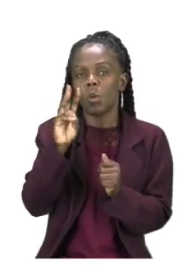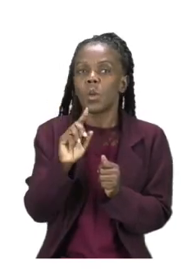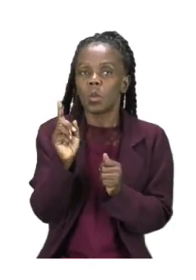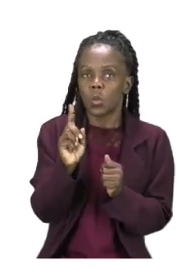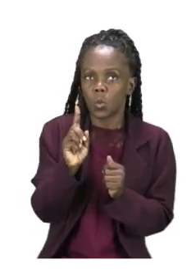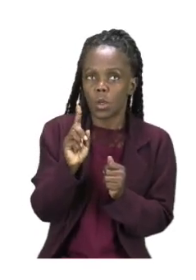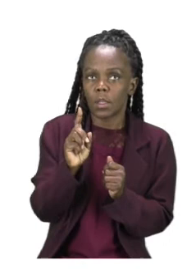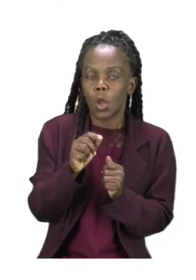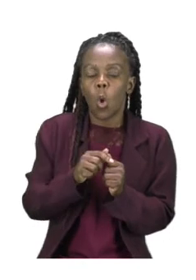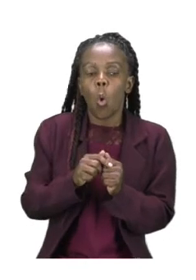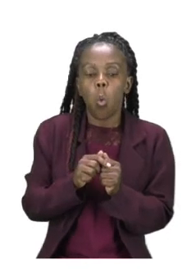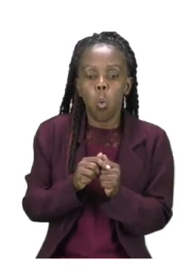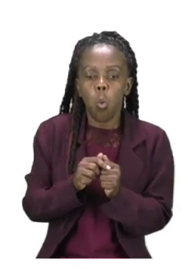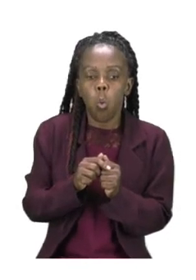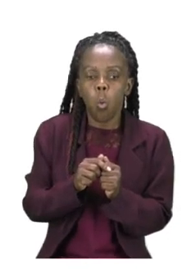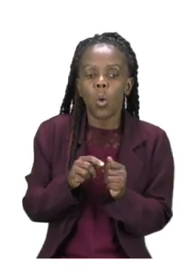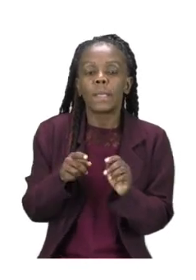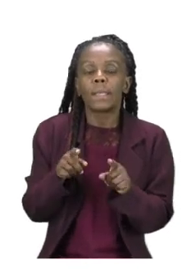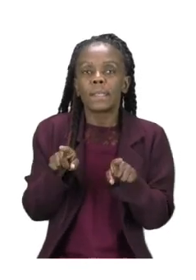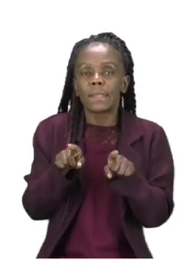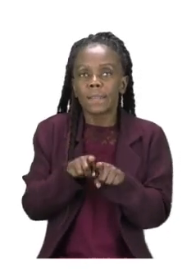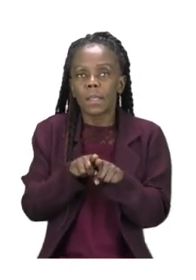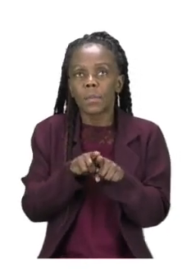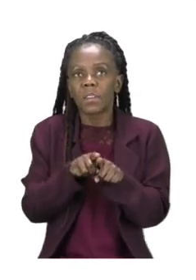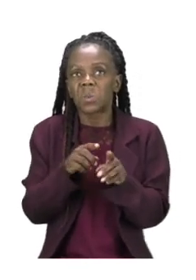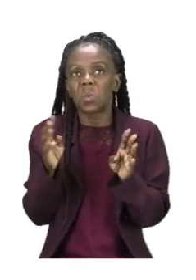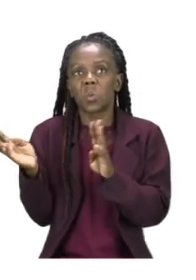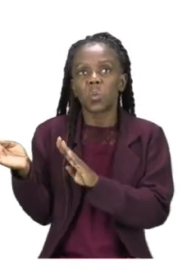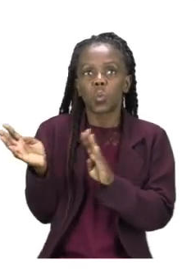you blow out your candles.